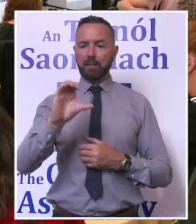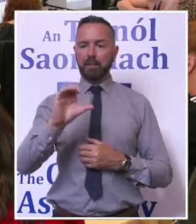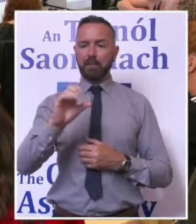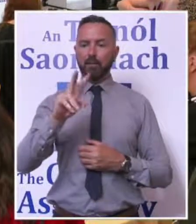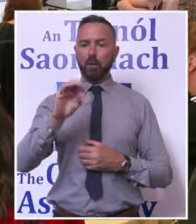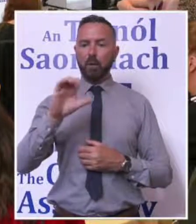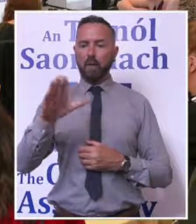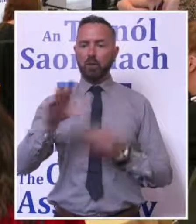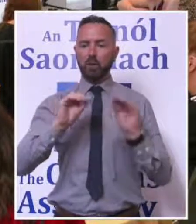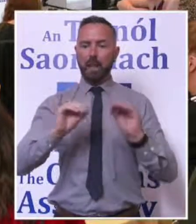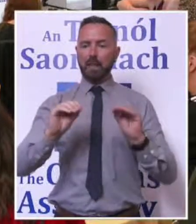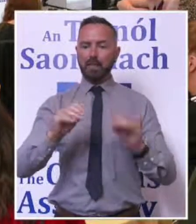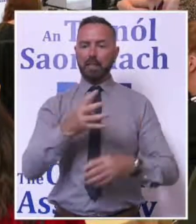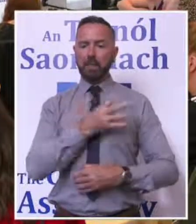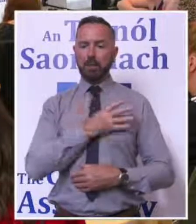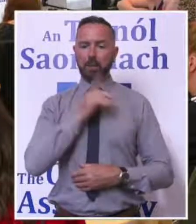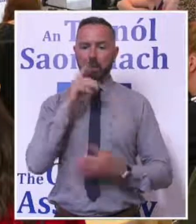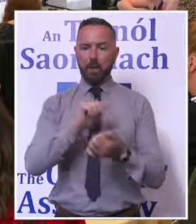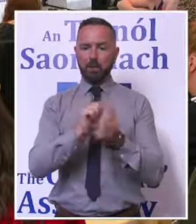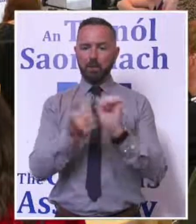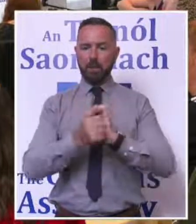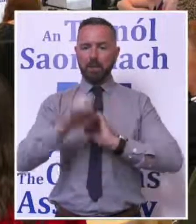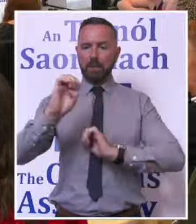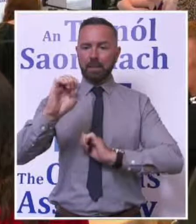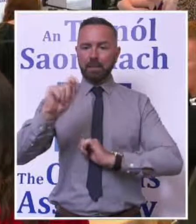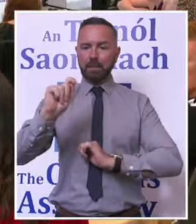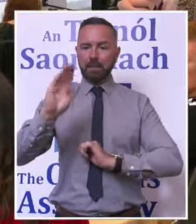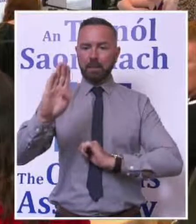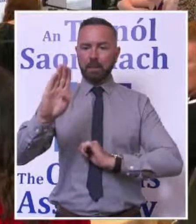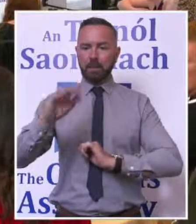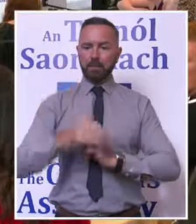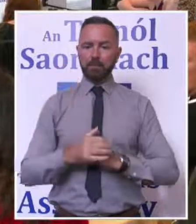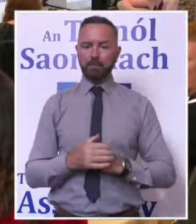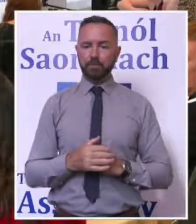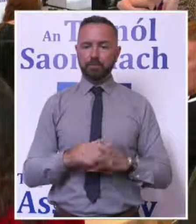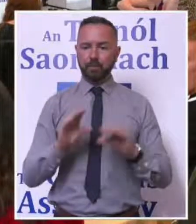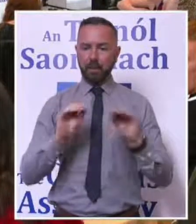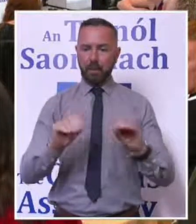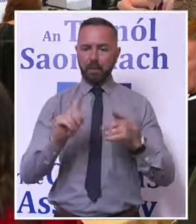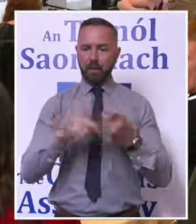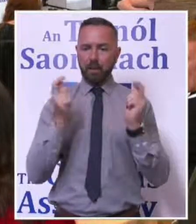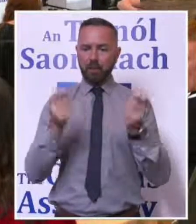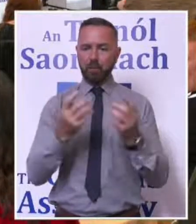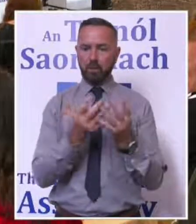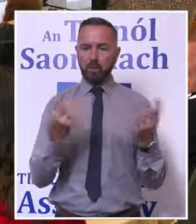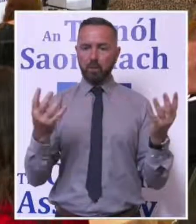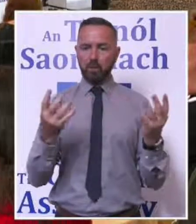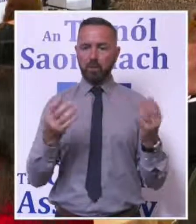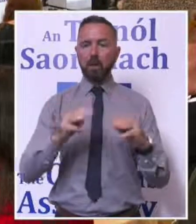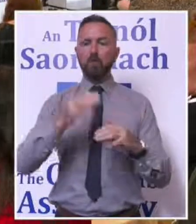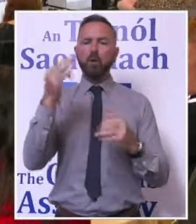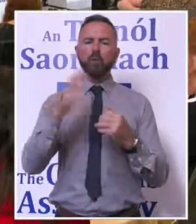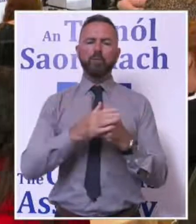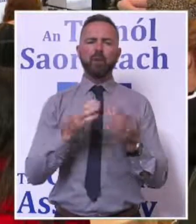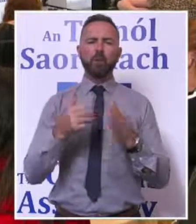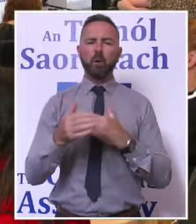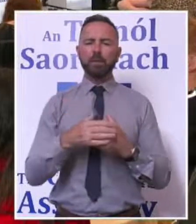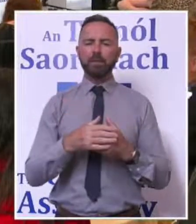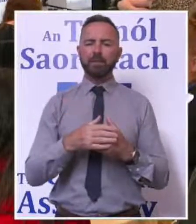Vocational Education Committees, but they're now Education and Training Boards. Thank you. Yes, more for the alphabet soup.